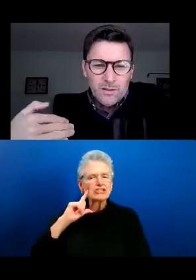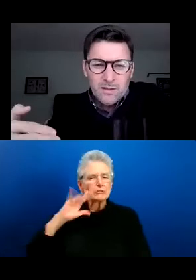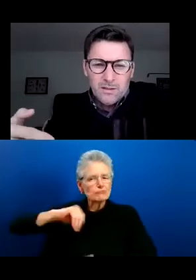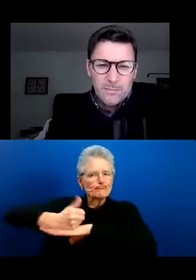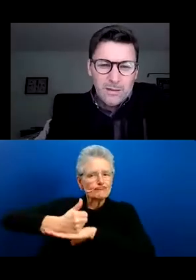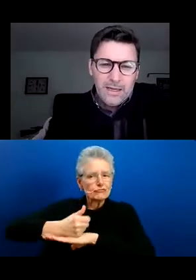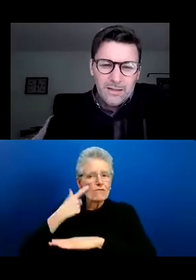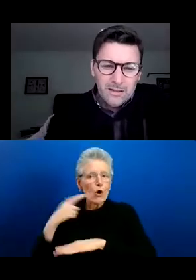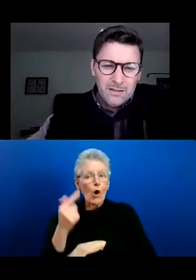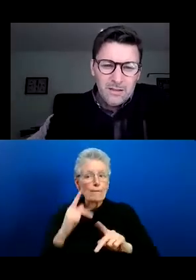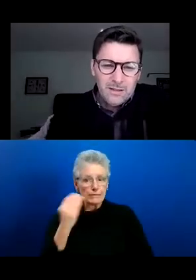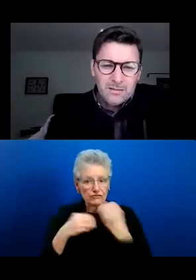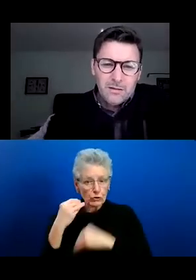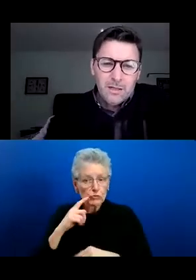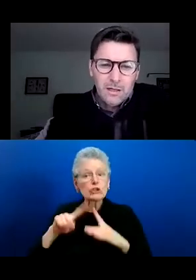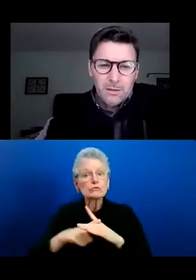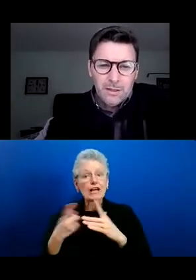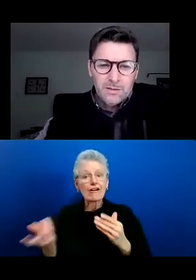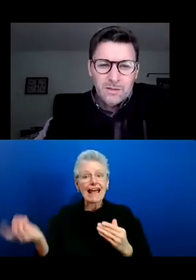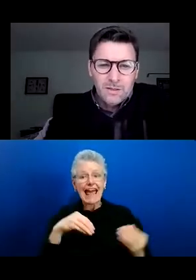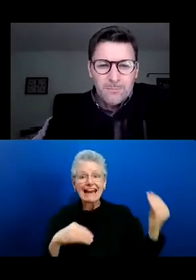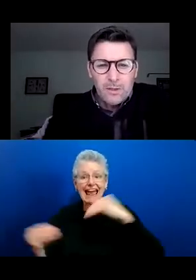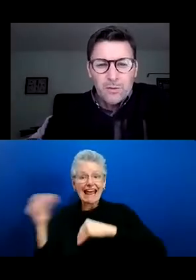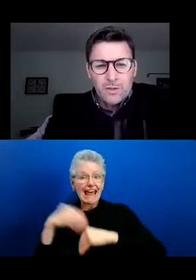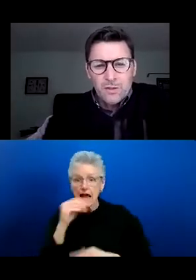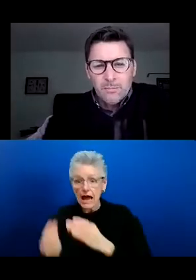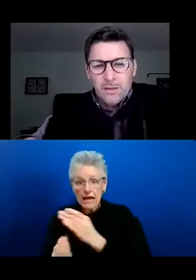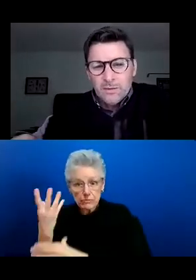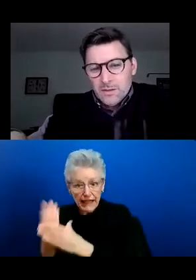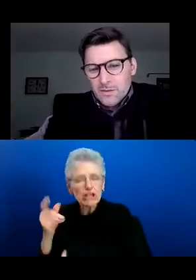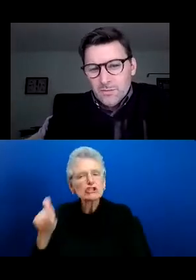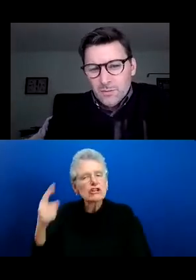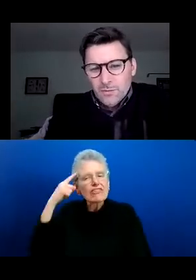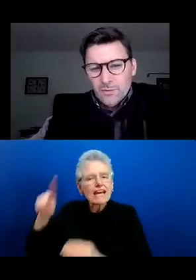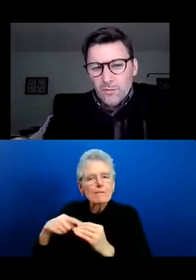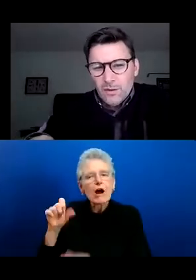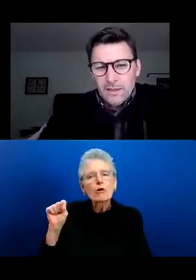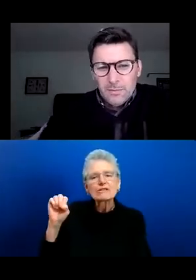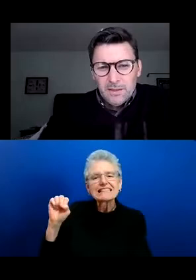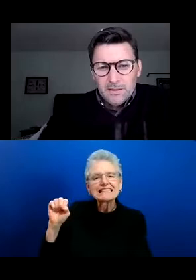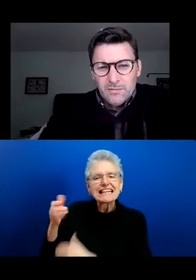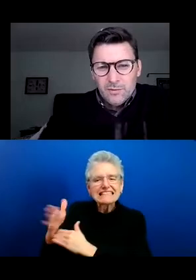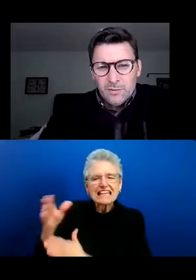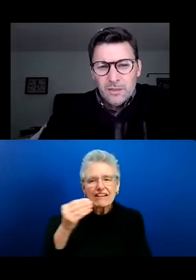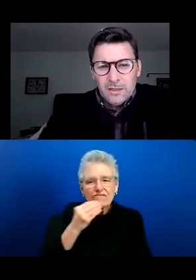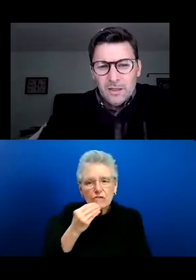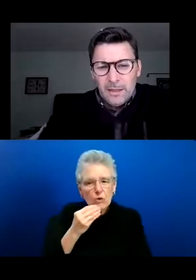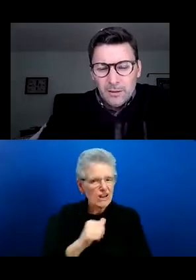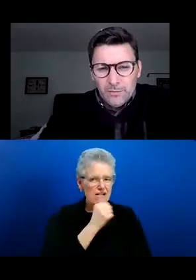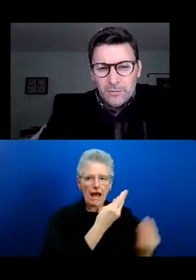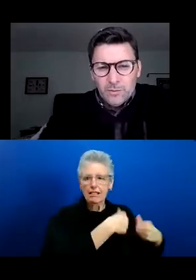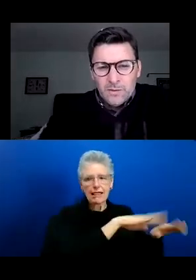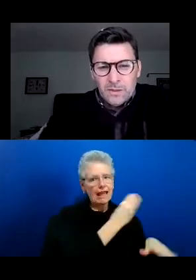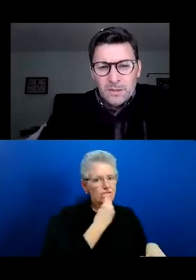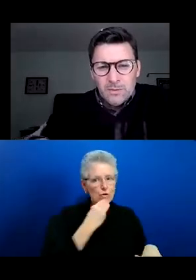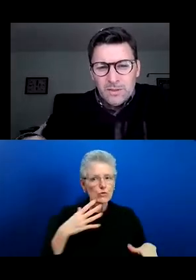when you start thinking about adding in things that are not plants, you should think about seafood over land-based food,